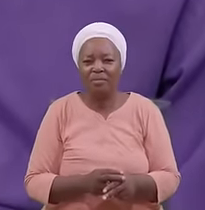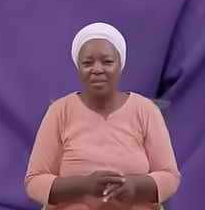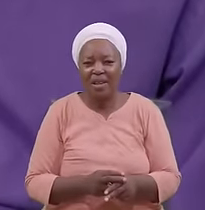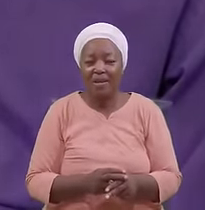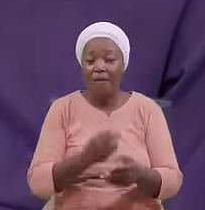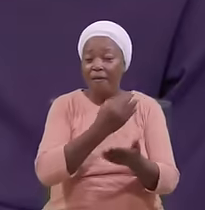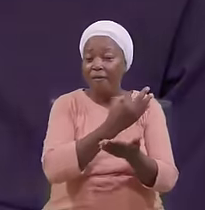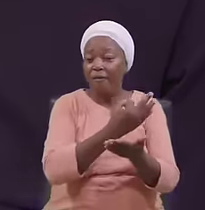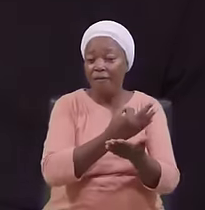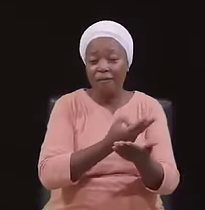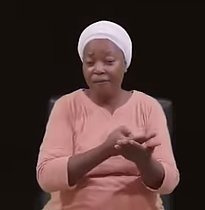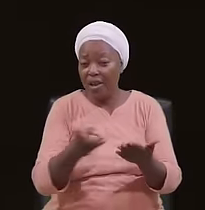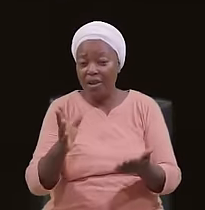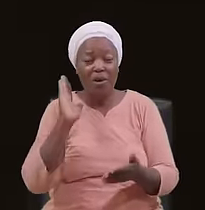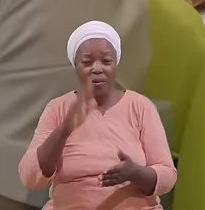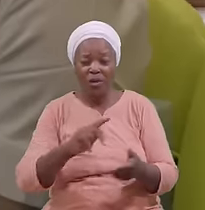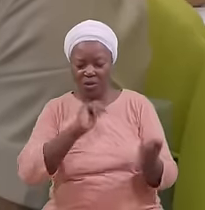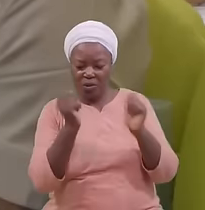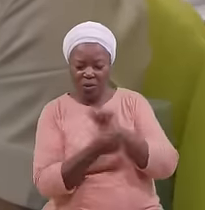Failure will turn to success.